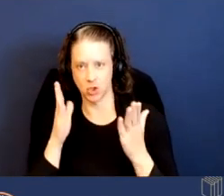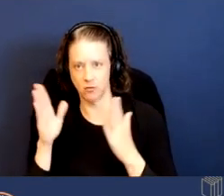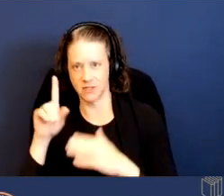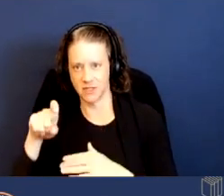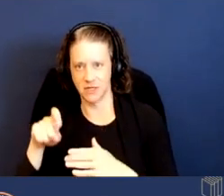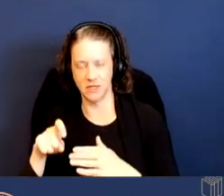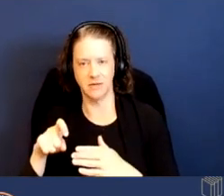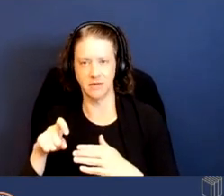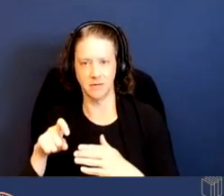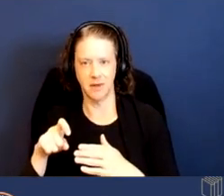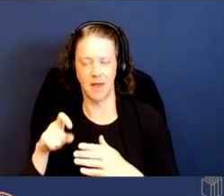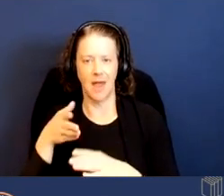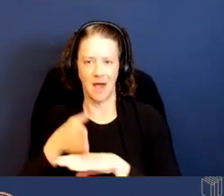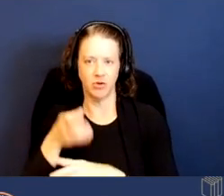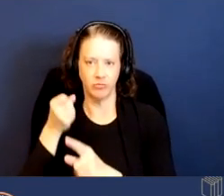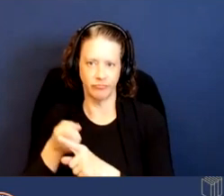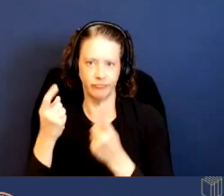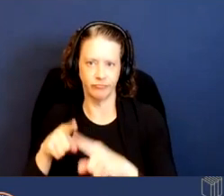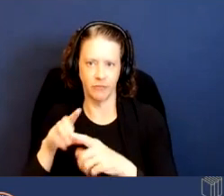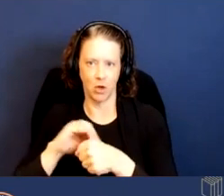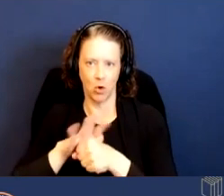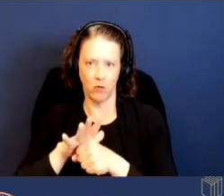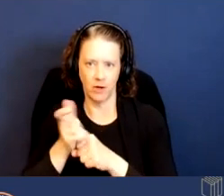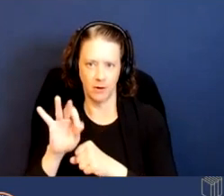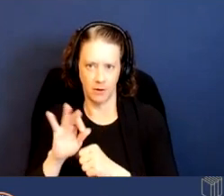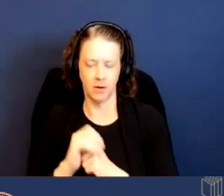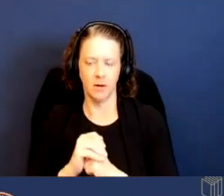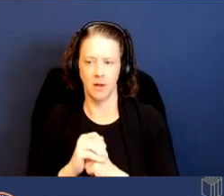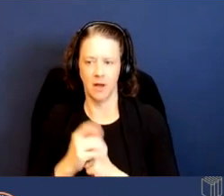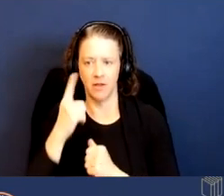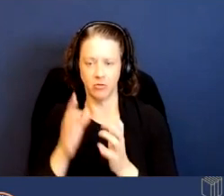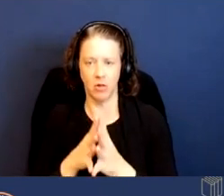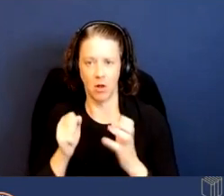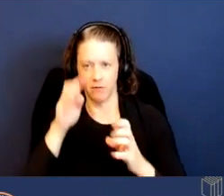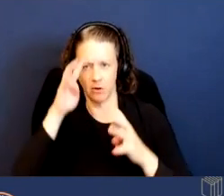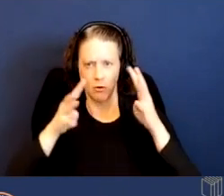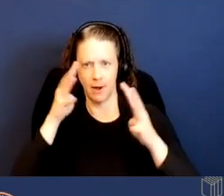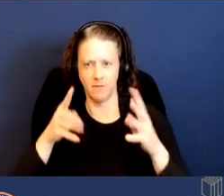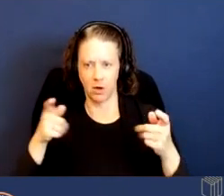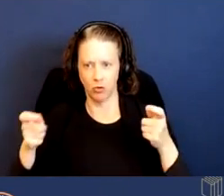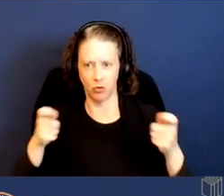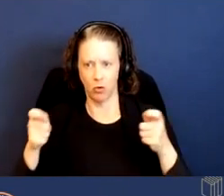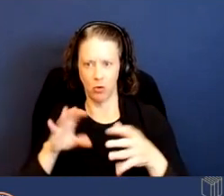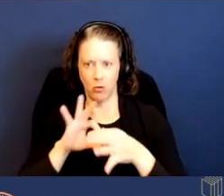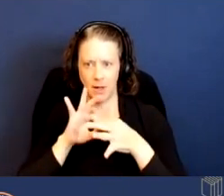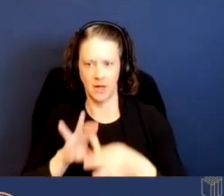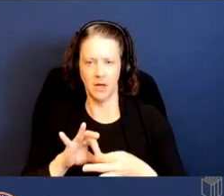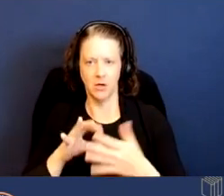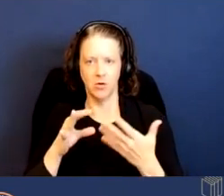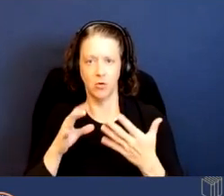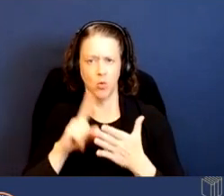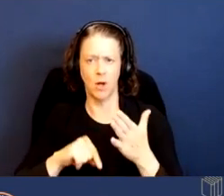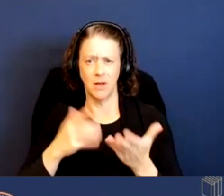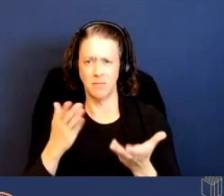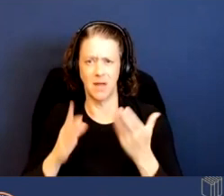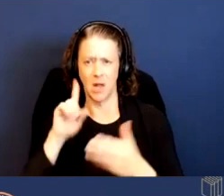COVID. And there's quite a bit of, I think, creative control in terms of what that might look like